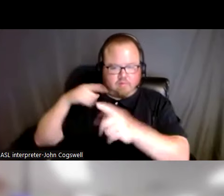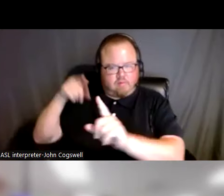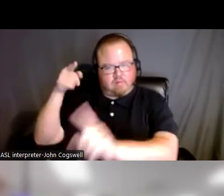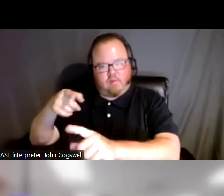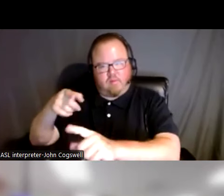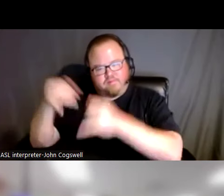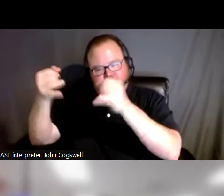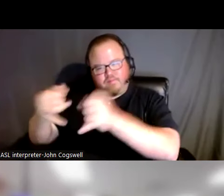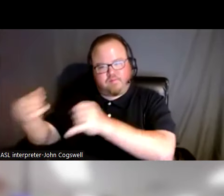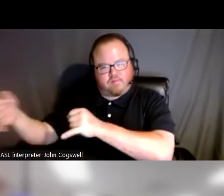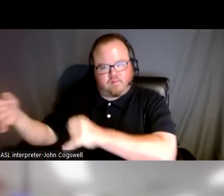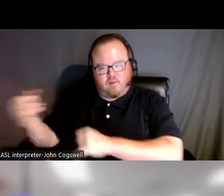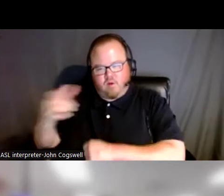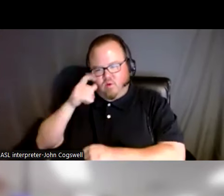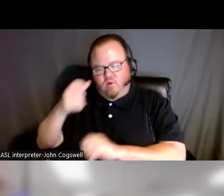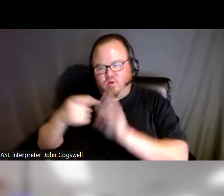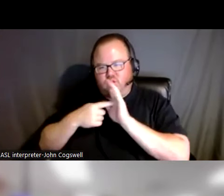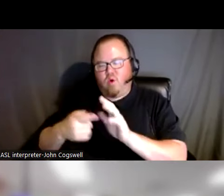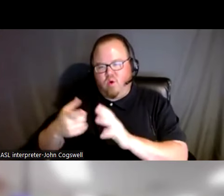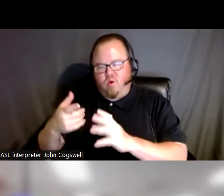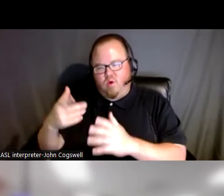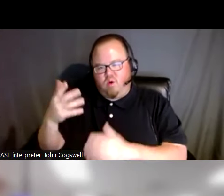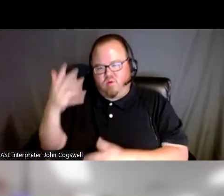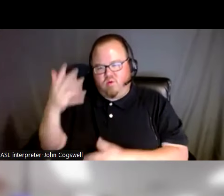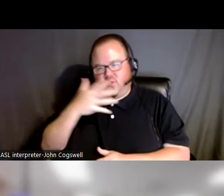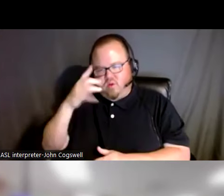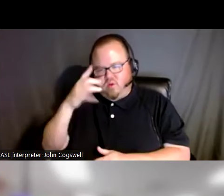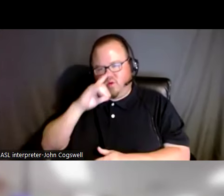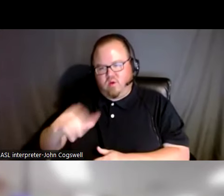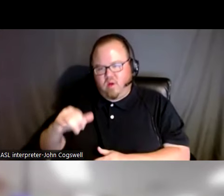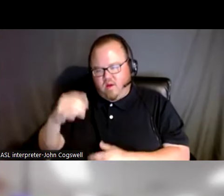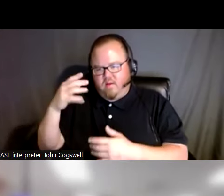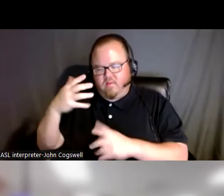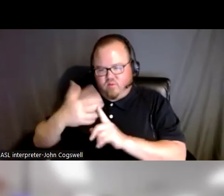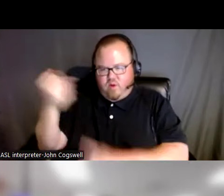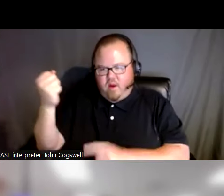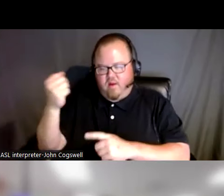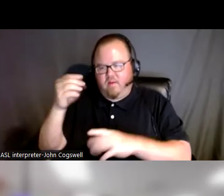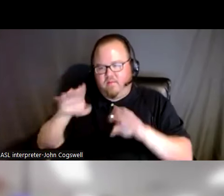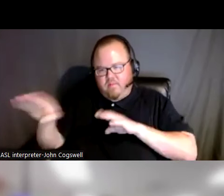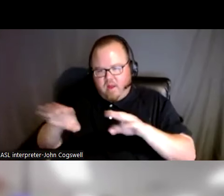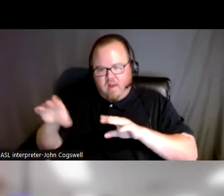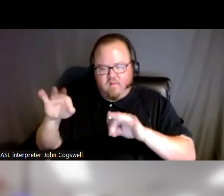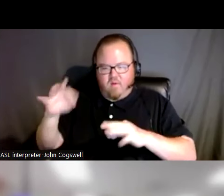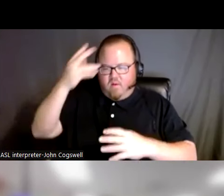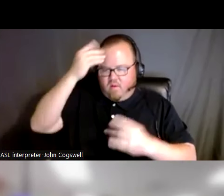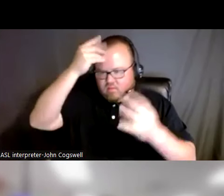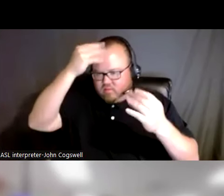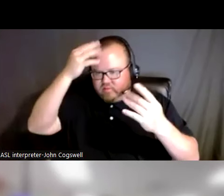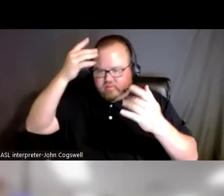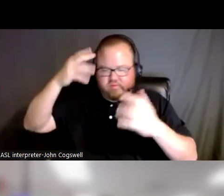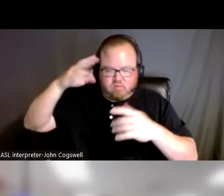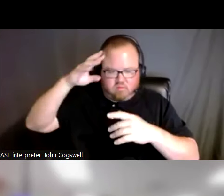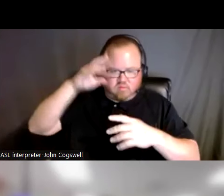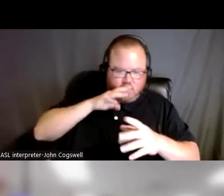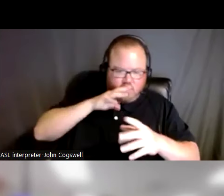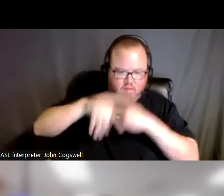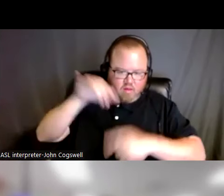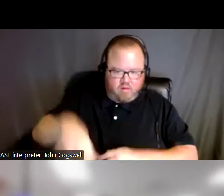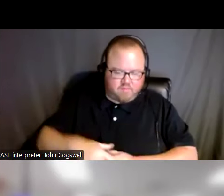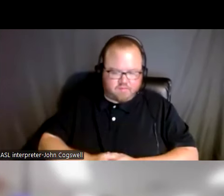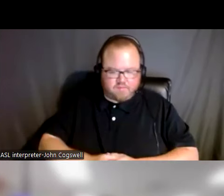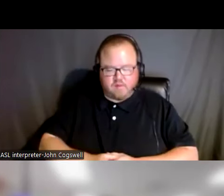individuals who are showing signs of suicide ideation or behavior. So just a quick reference